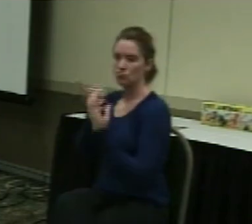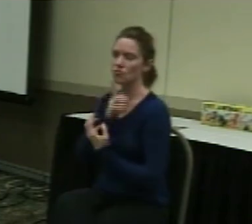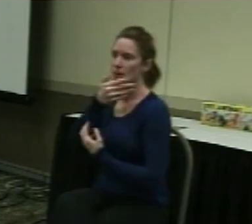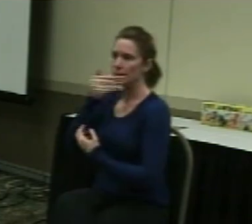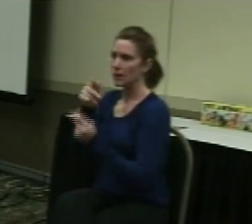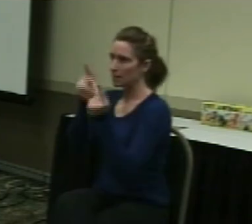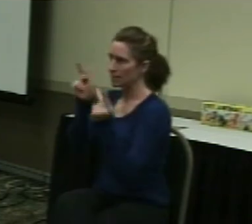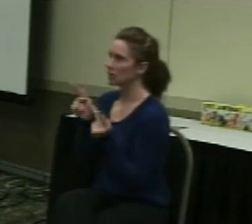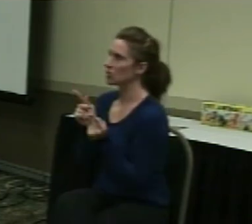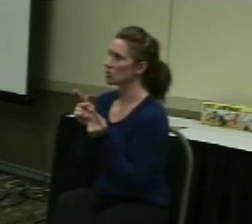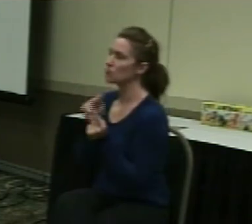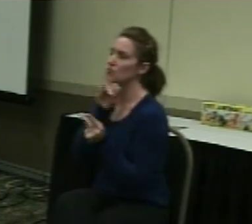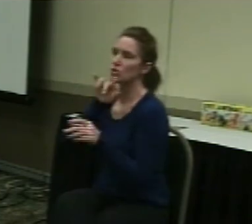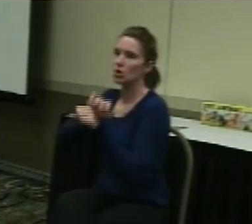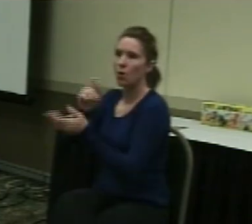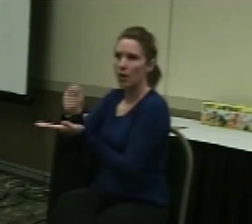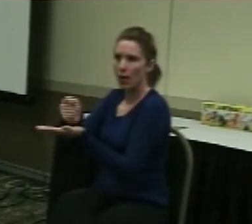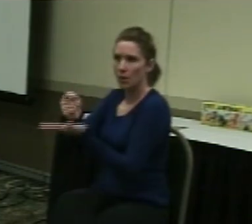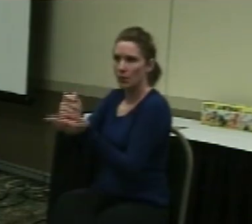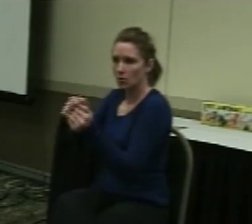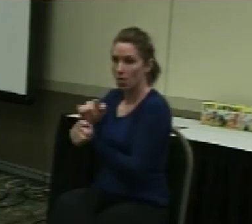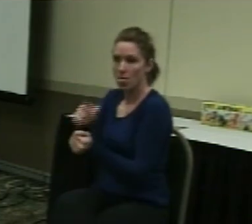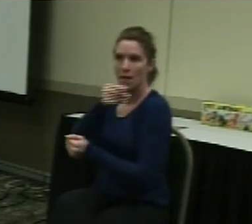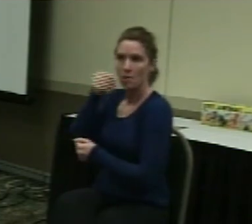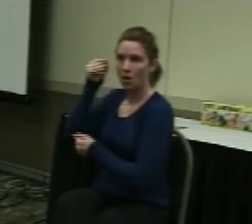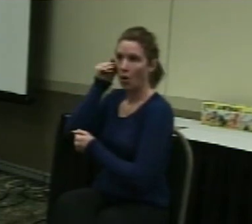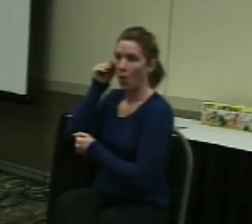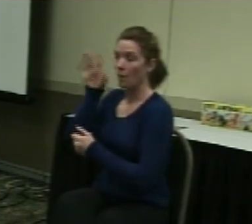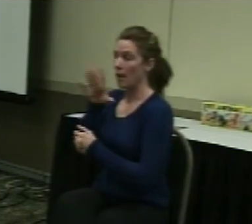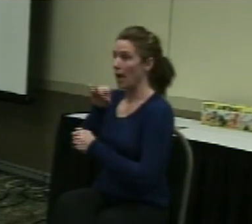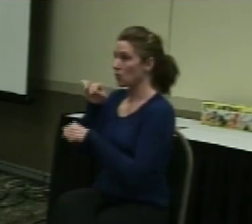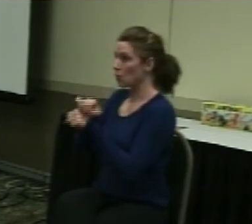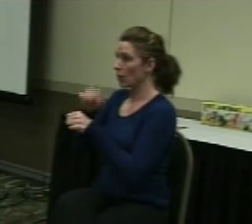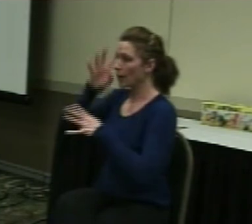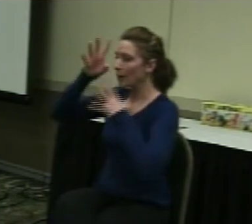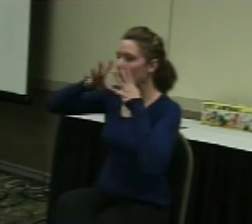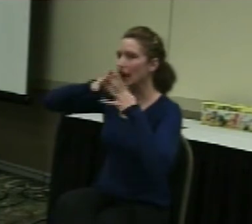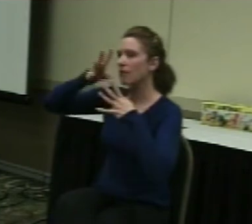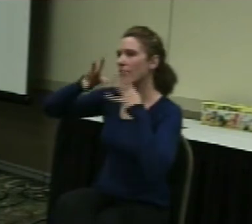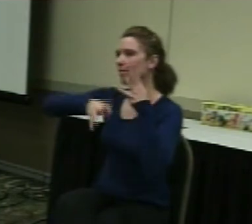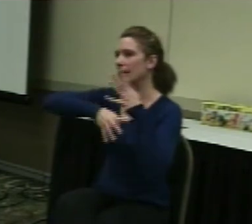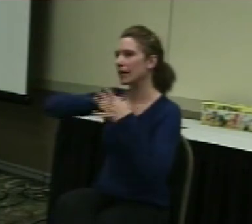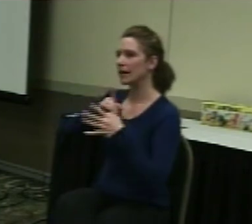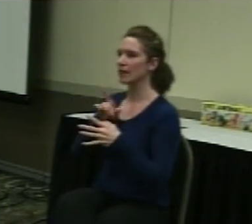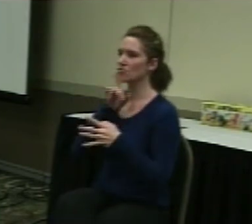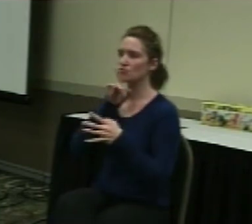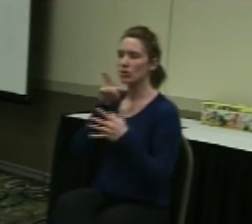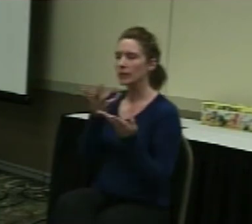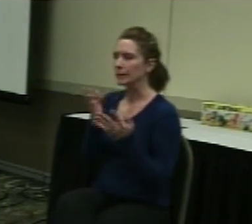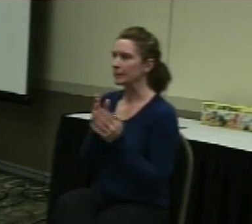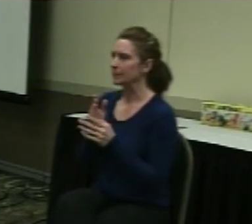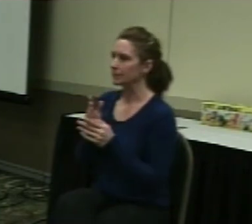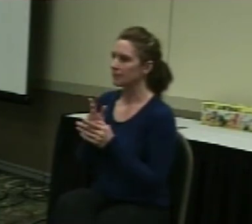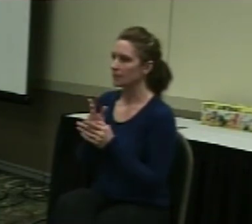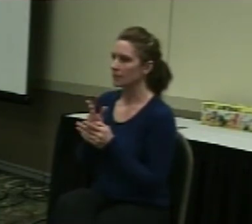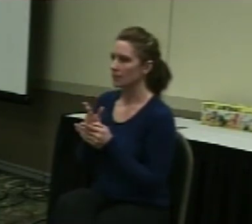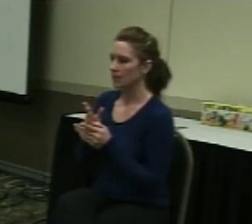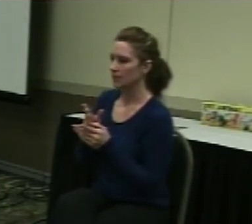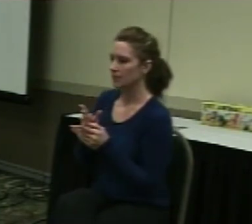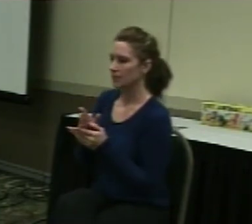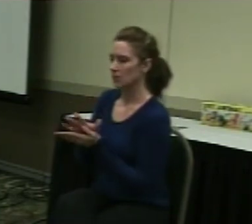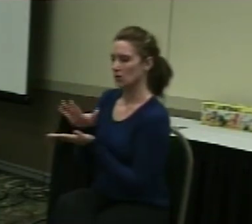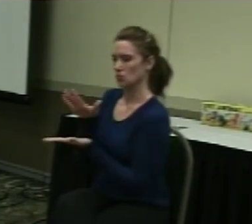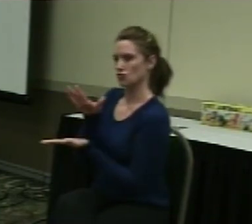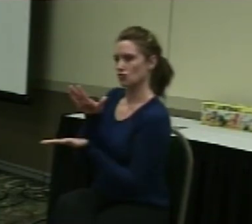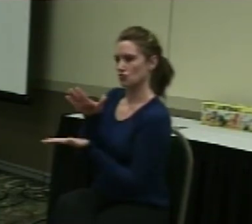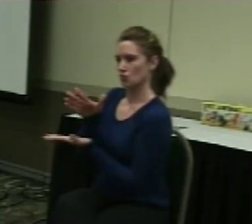work therapeutically with them at home and to work creatively and extend the good things that are